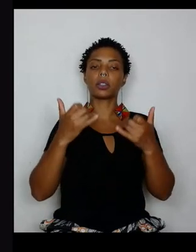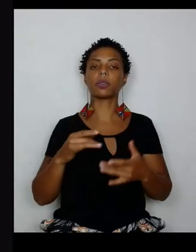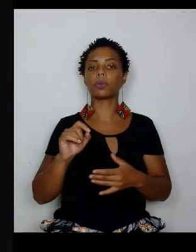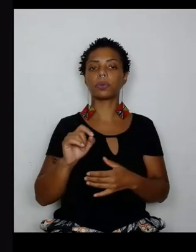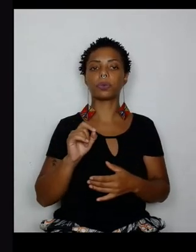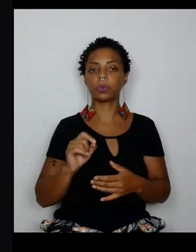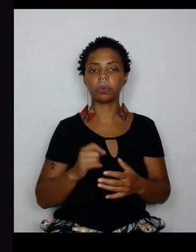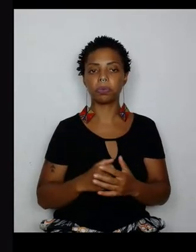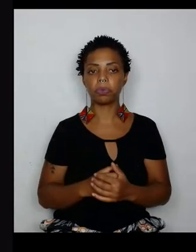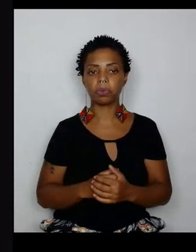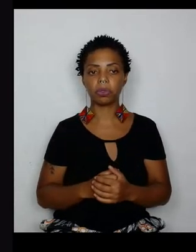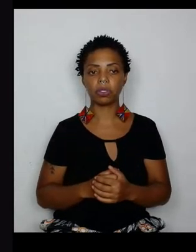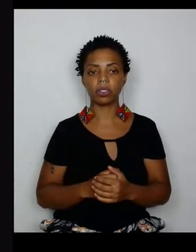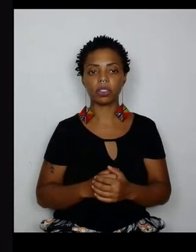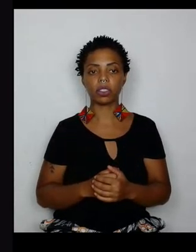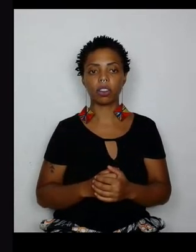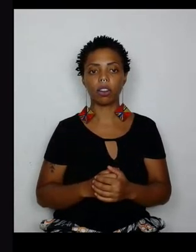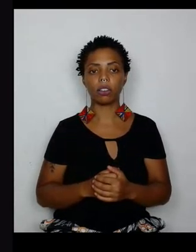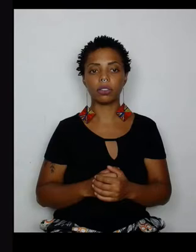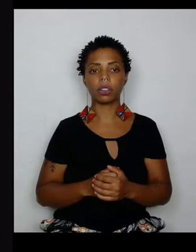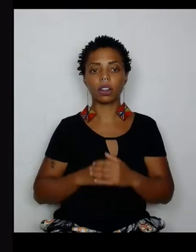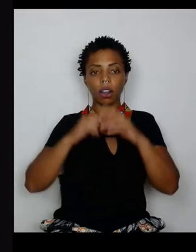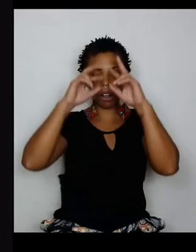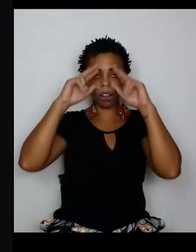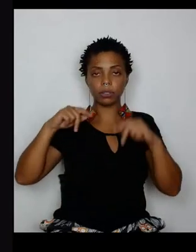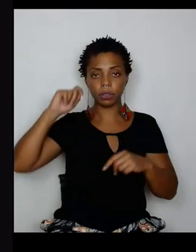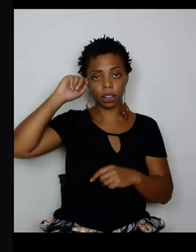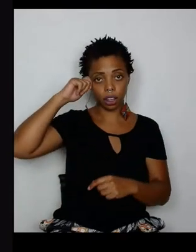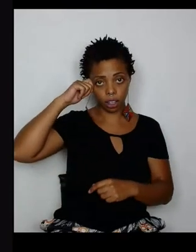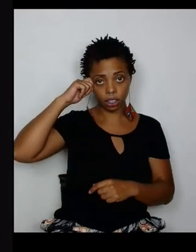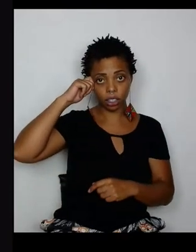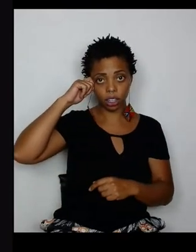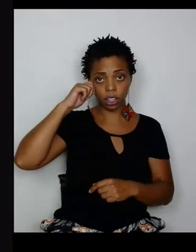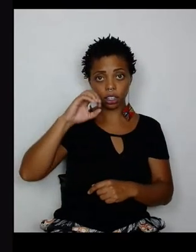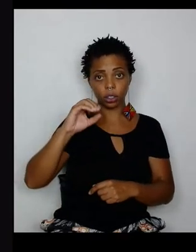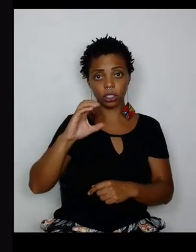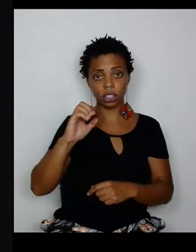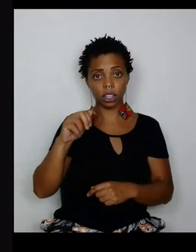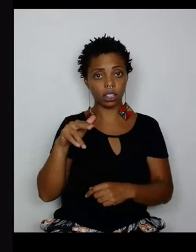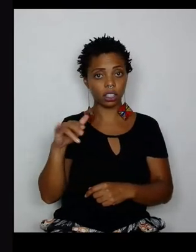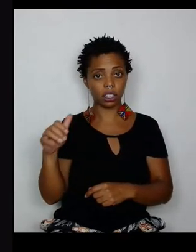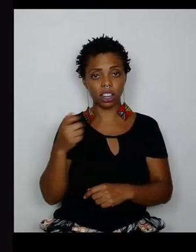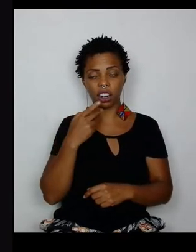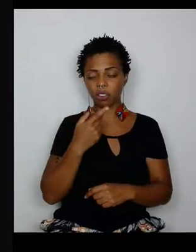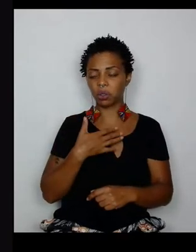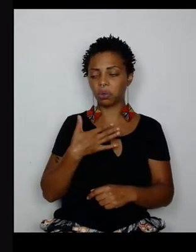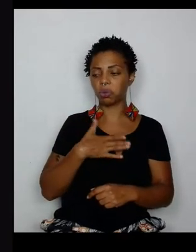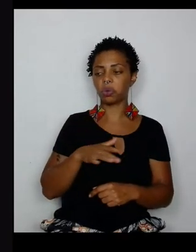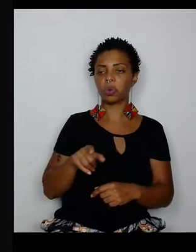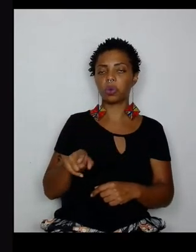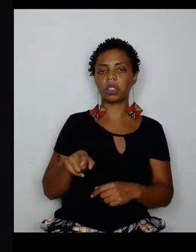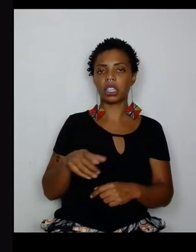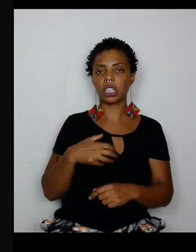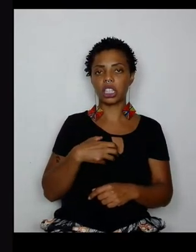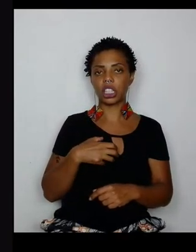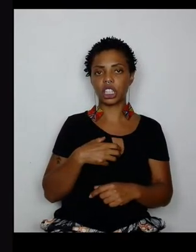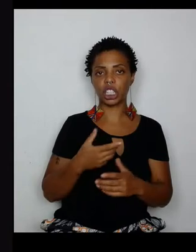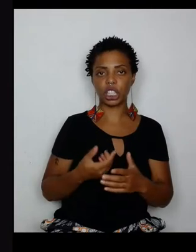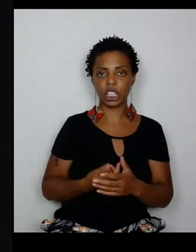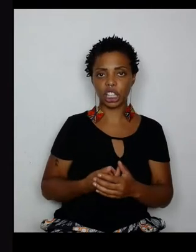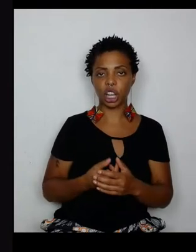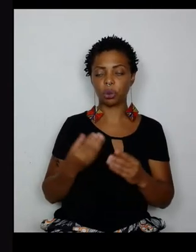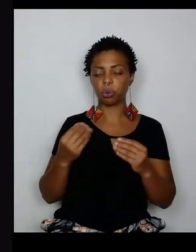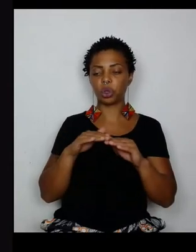race which he found disagreeable and generally very inferior to the copper-colored